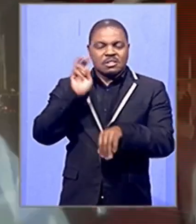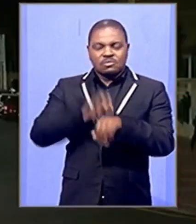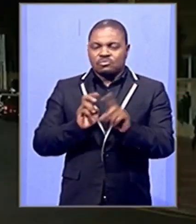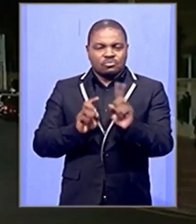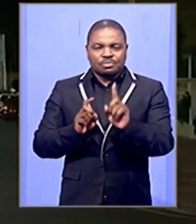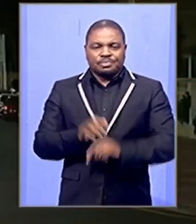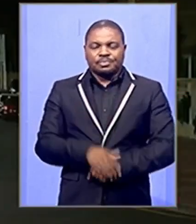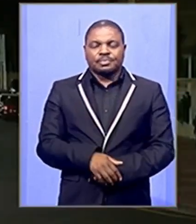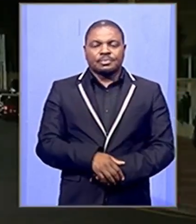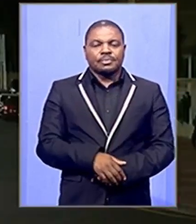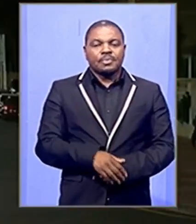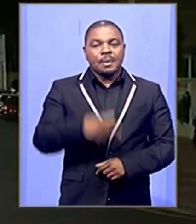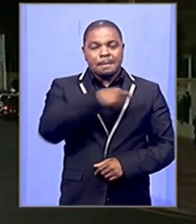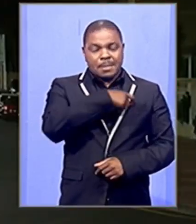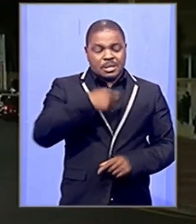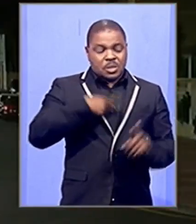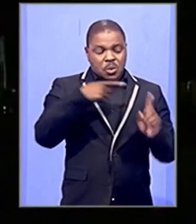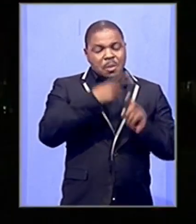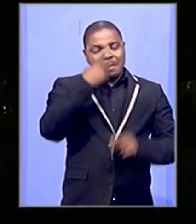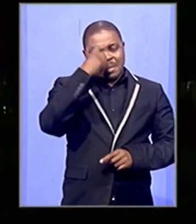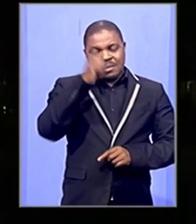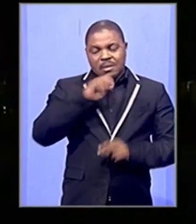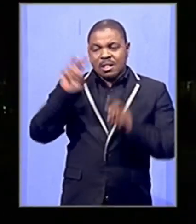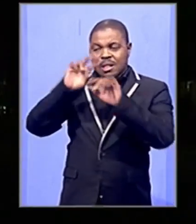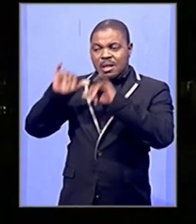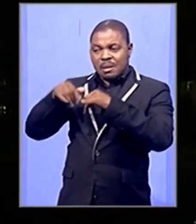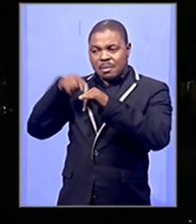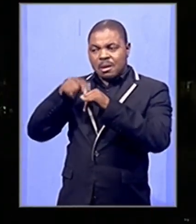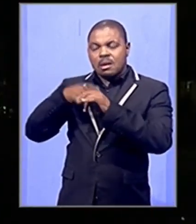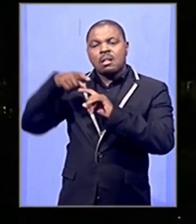state. Mopresidente o dumela hore Eskom ha e ka kgina